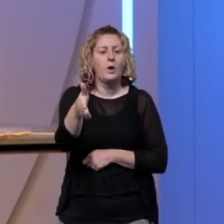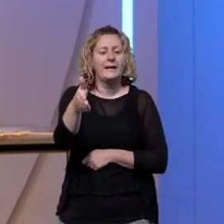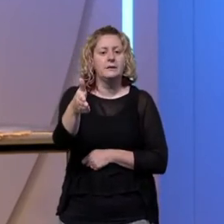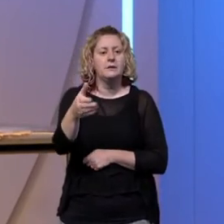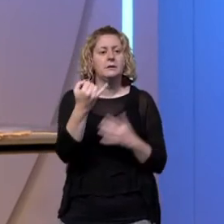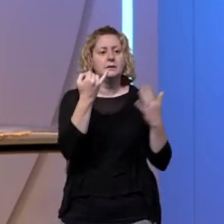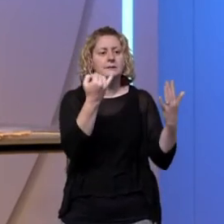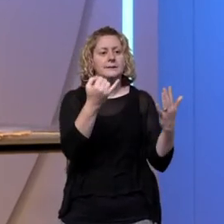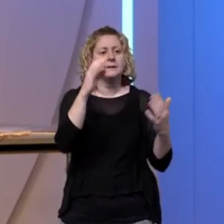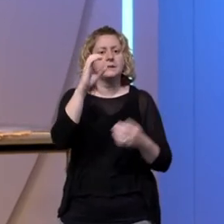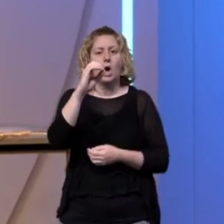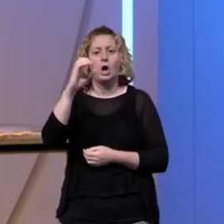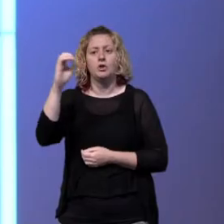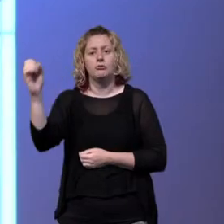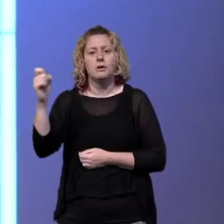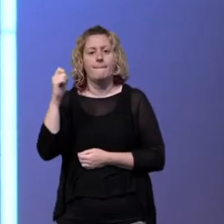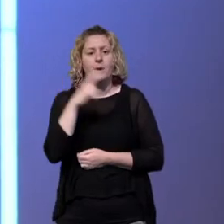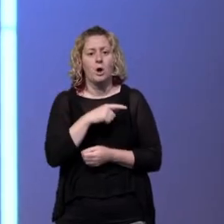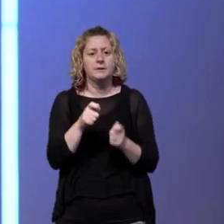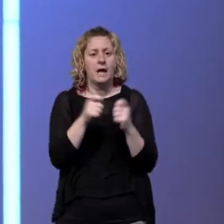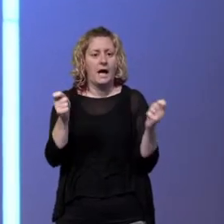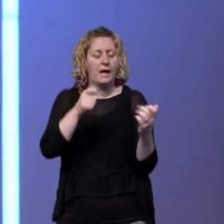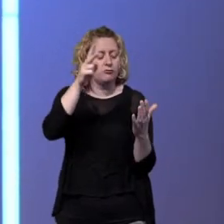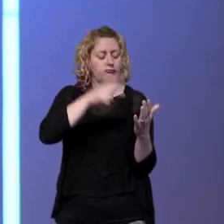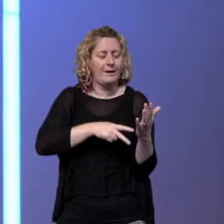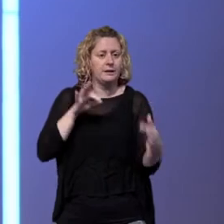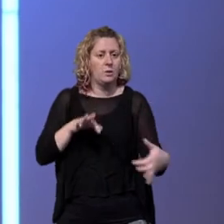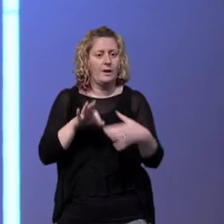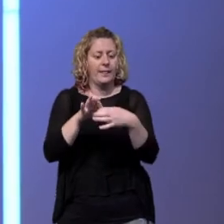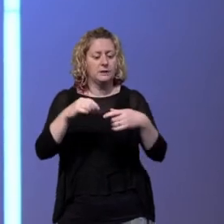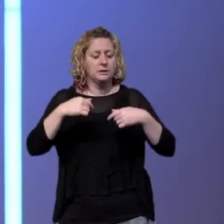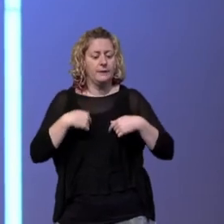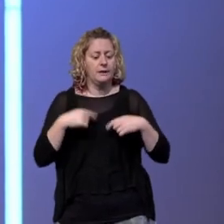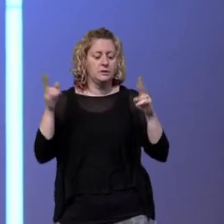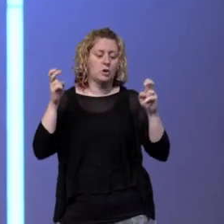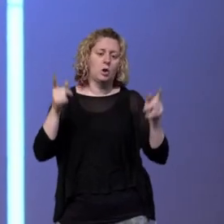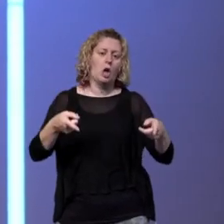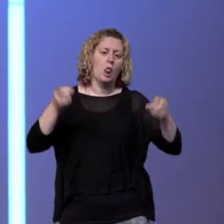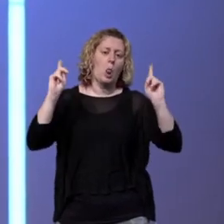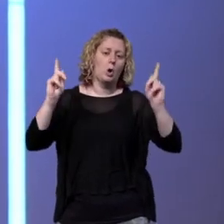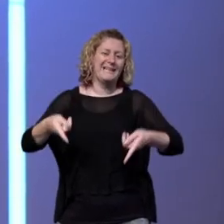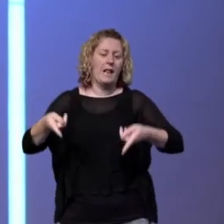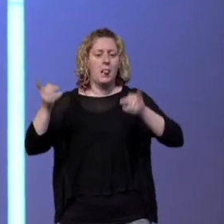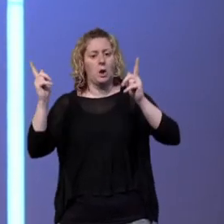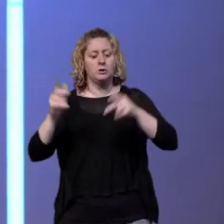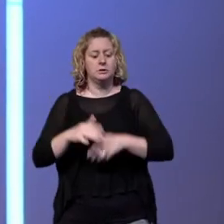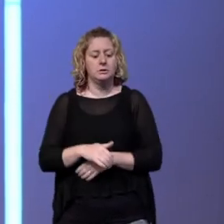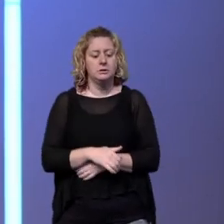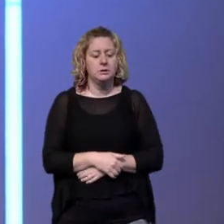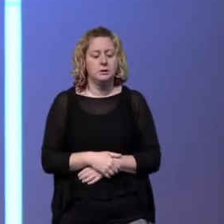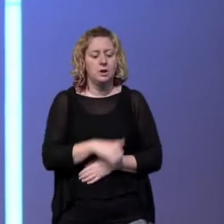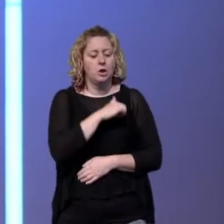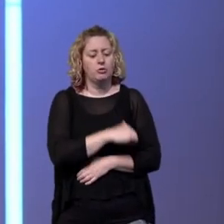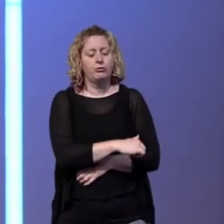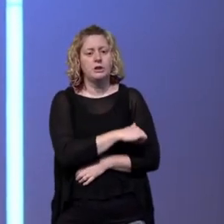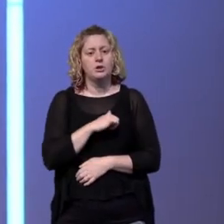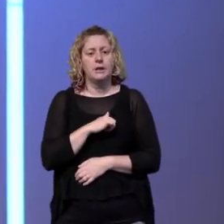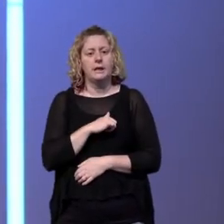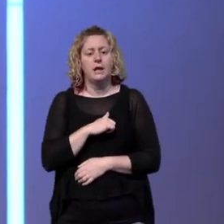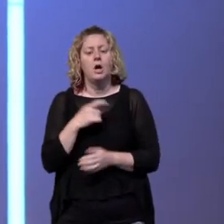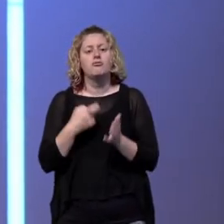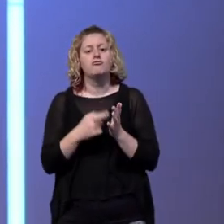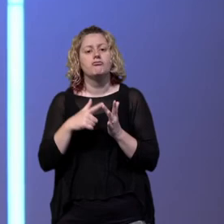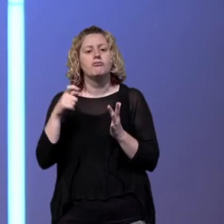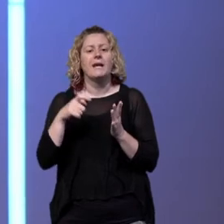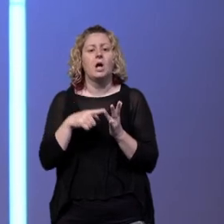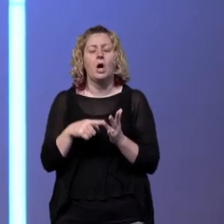and I knew they'd all read it. Let me read you. It's called Lordy Lordy. Let me read you a bit of it. Christianity, you'll find, Rico, is just a phase you're going